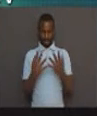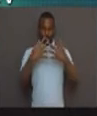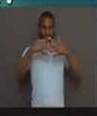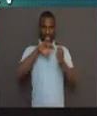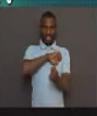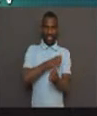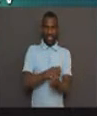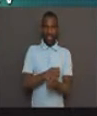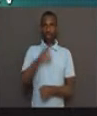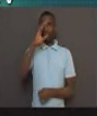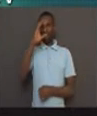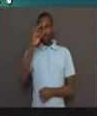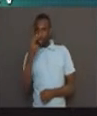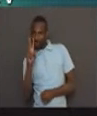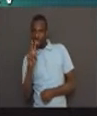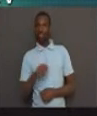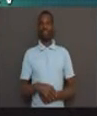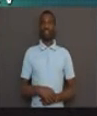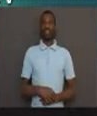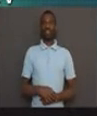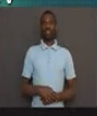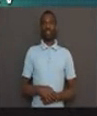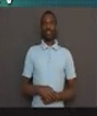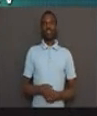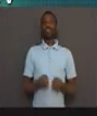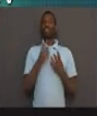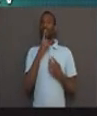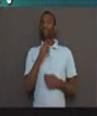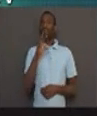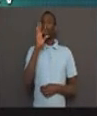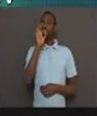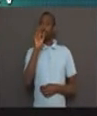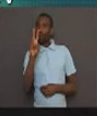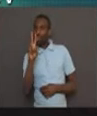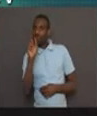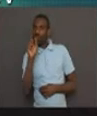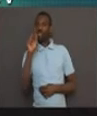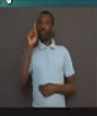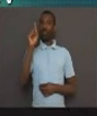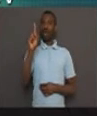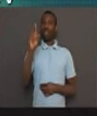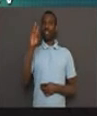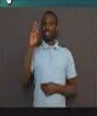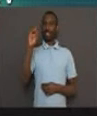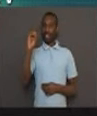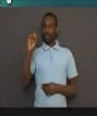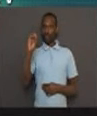931.5. The binding energy of carbon-12 is